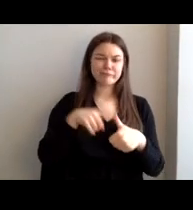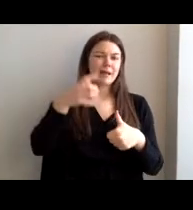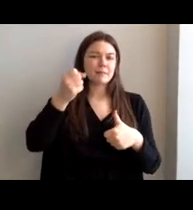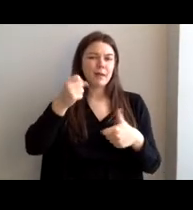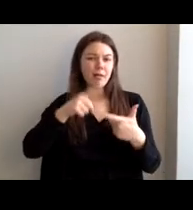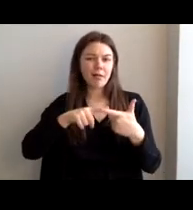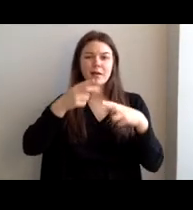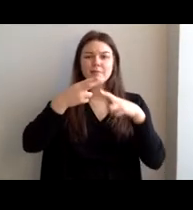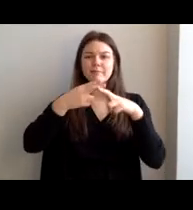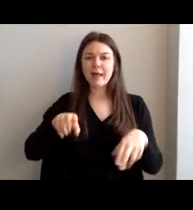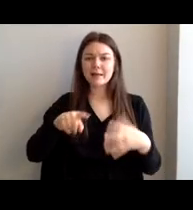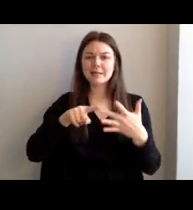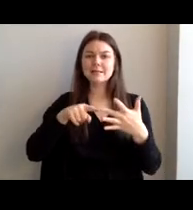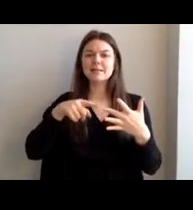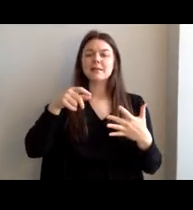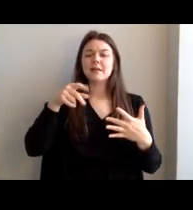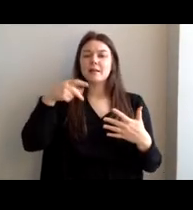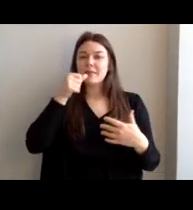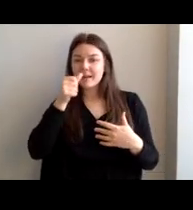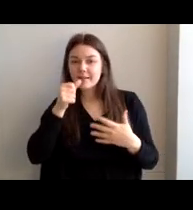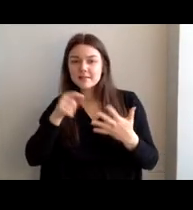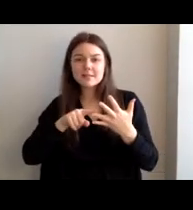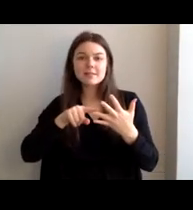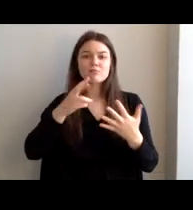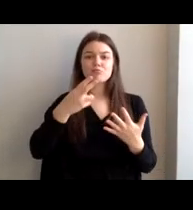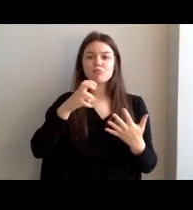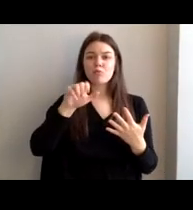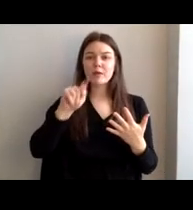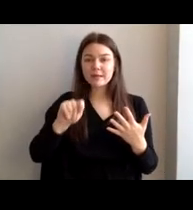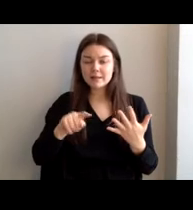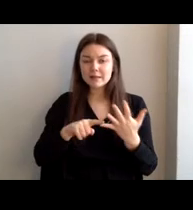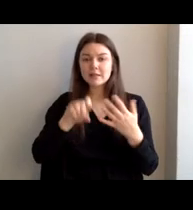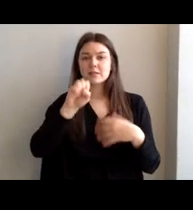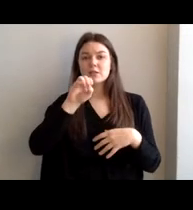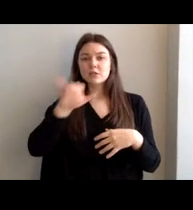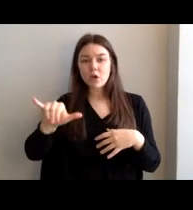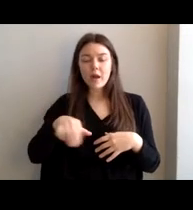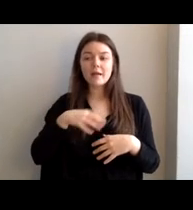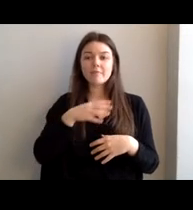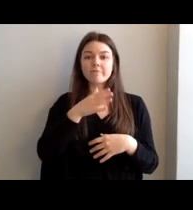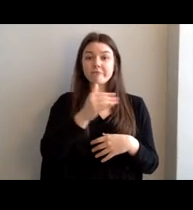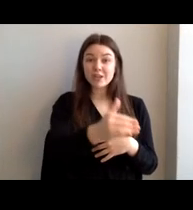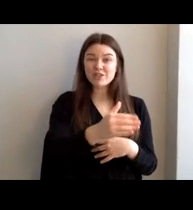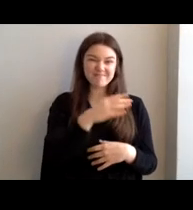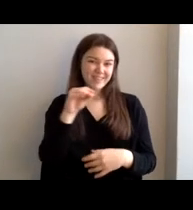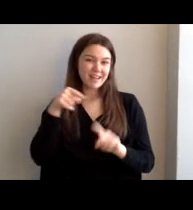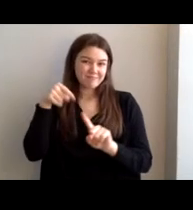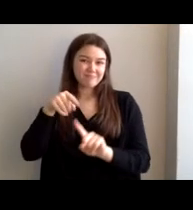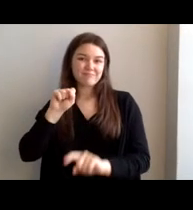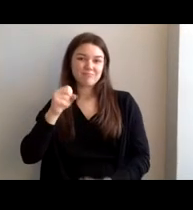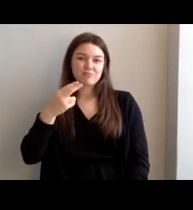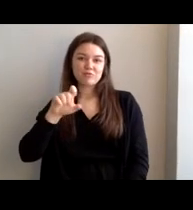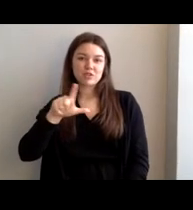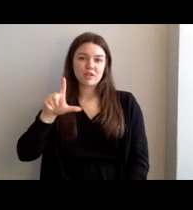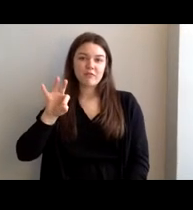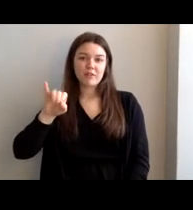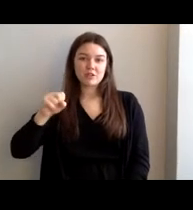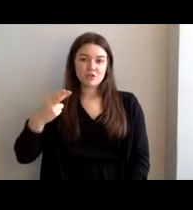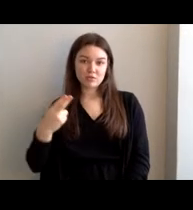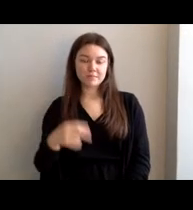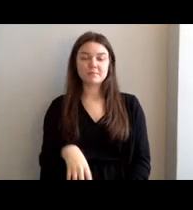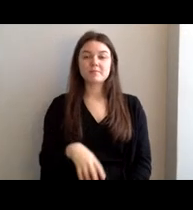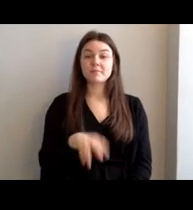peanuts, tree nuts, wheat, soy, fish, and crustacean shellfish. And what we do in the NOAA Seafood Inspection